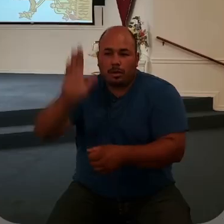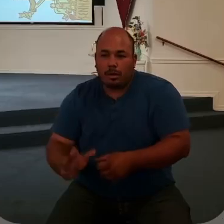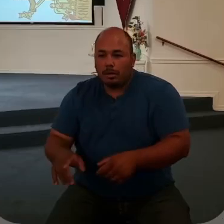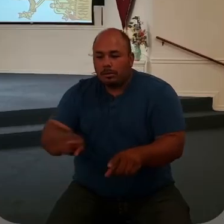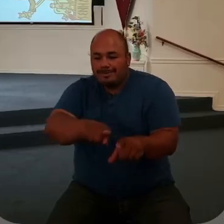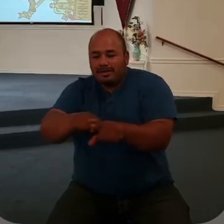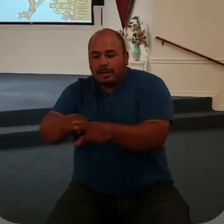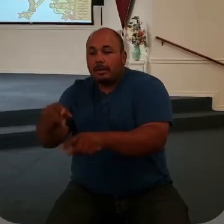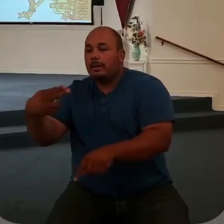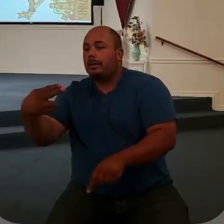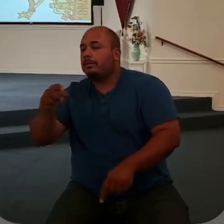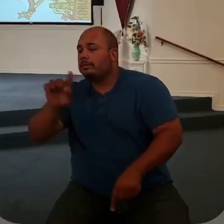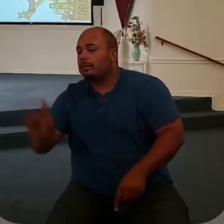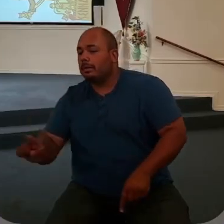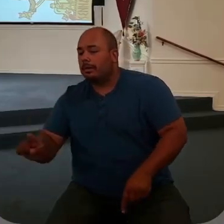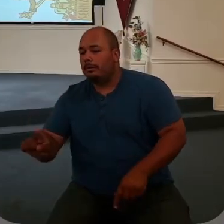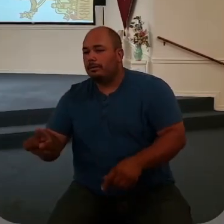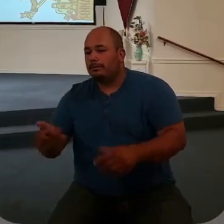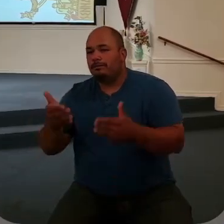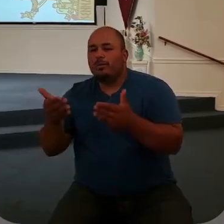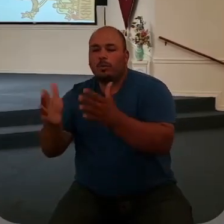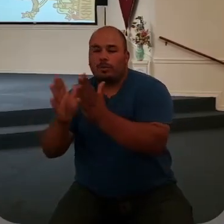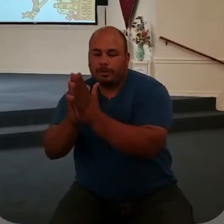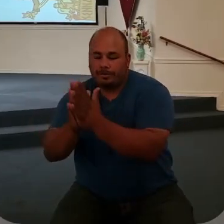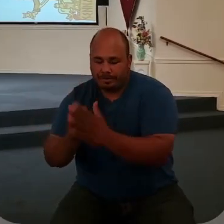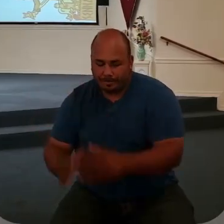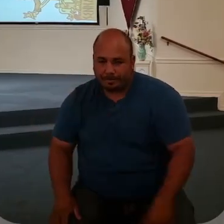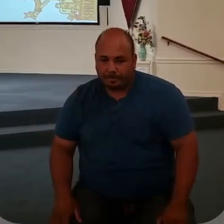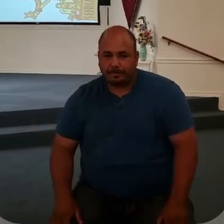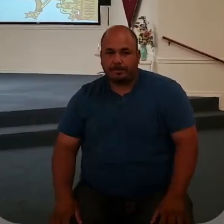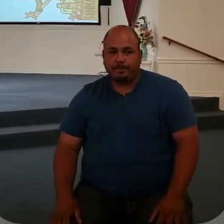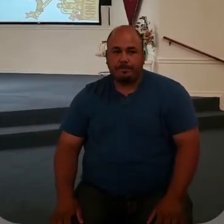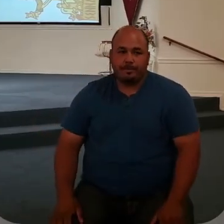pray. Let's pray now. May God bless you.